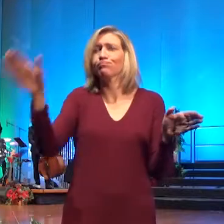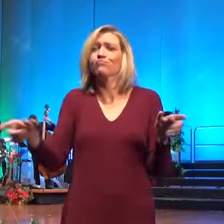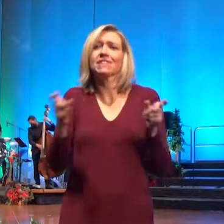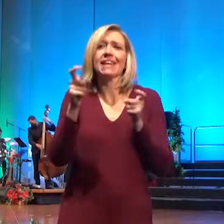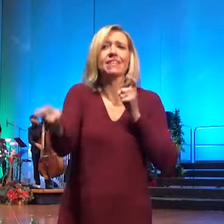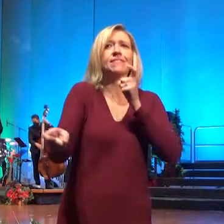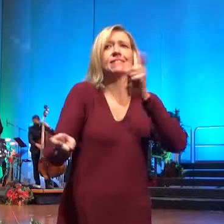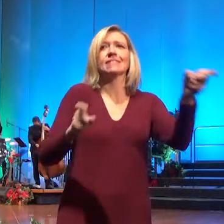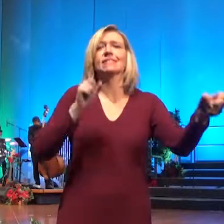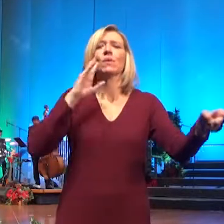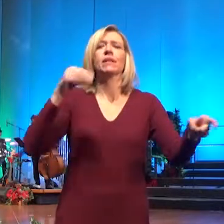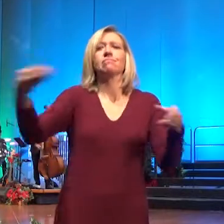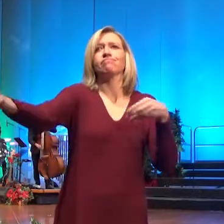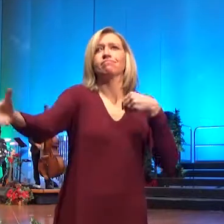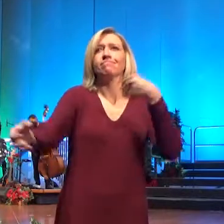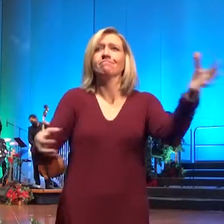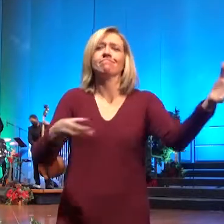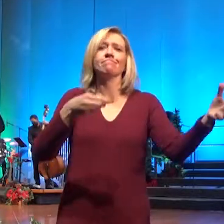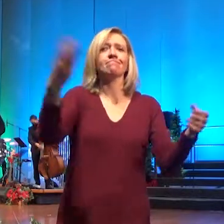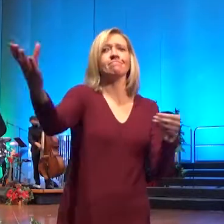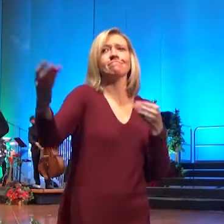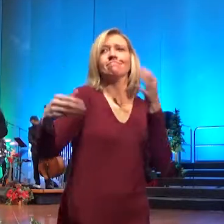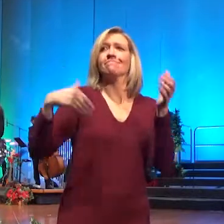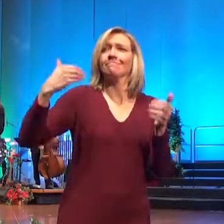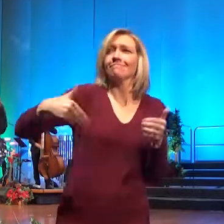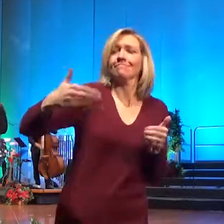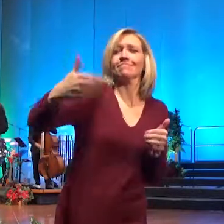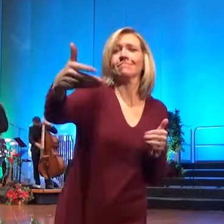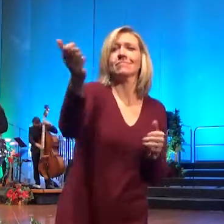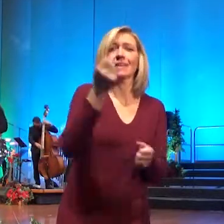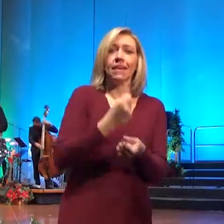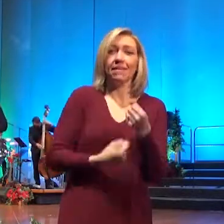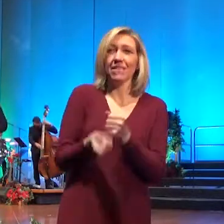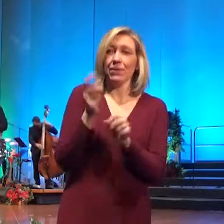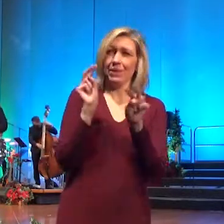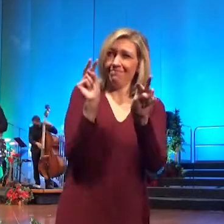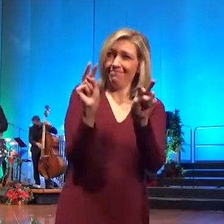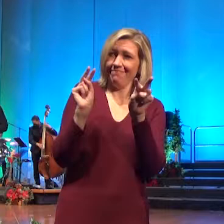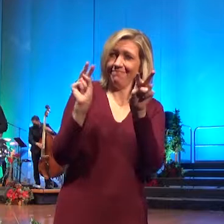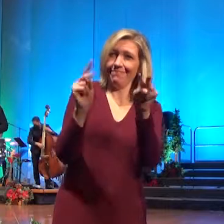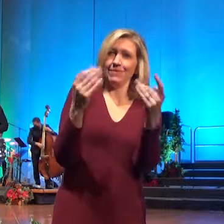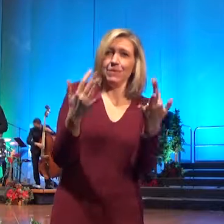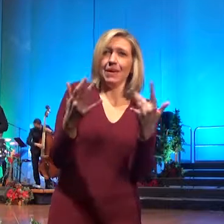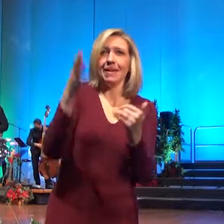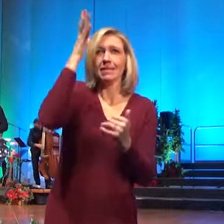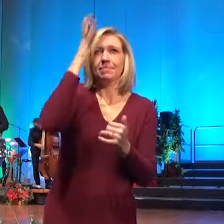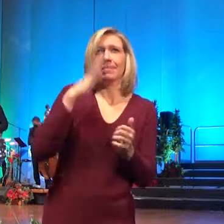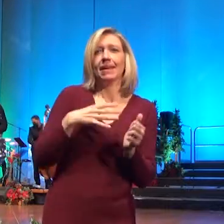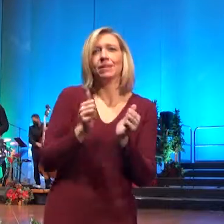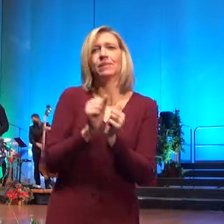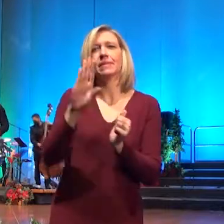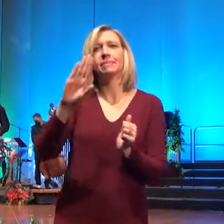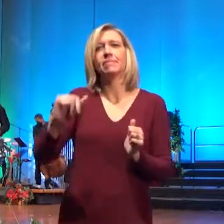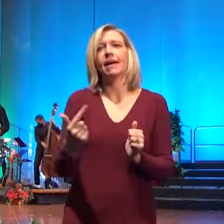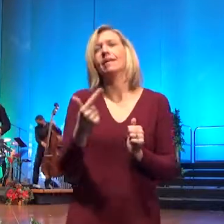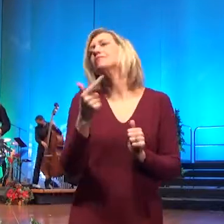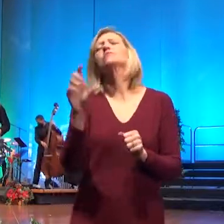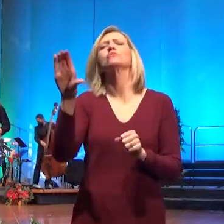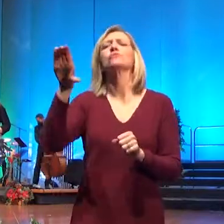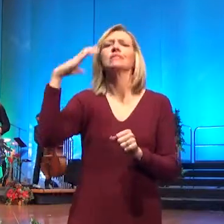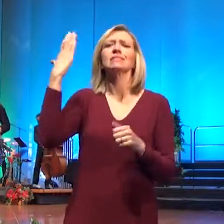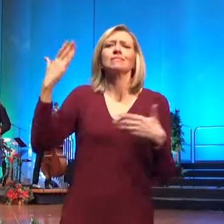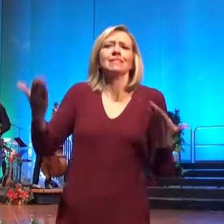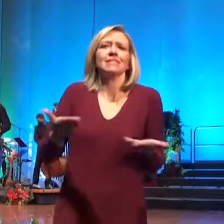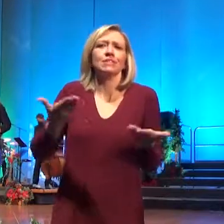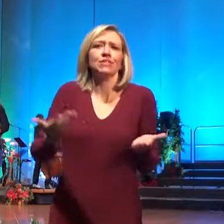stay full. Gotta stop at the stop of the way. Everybody's waiting for the man with the bag.